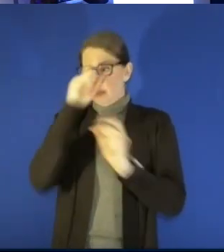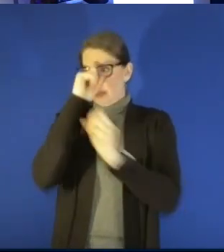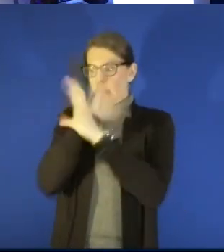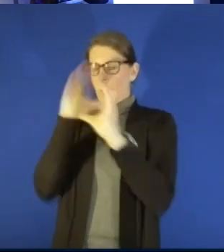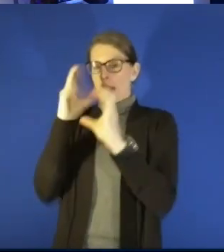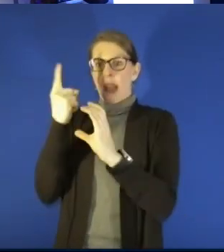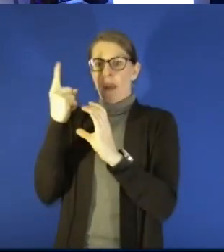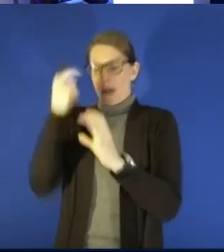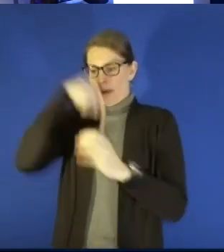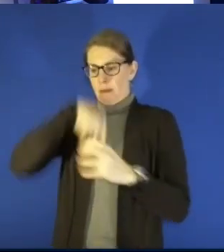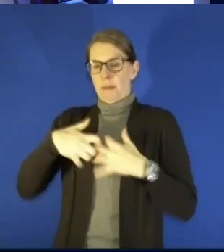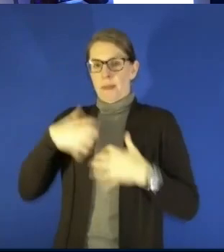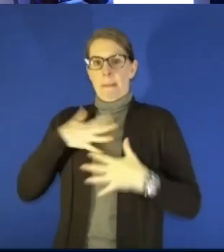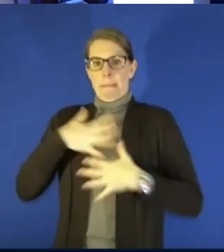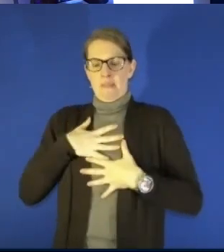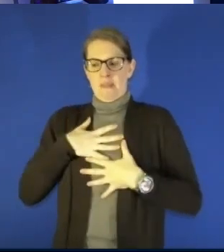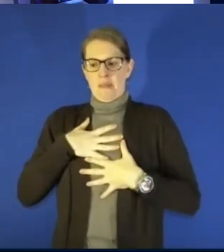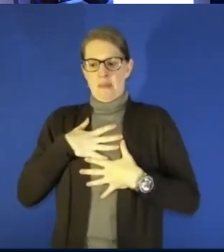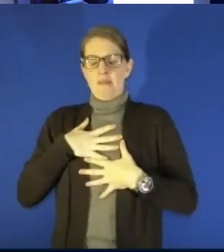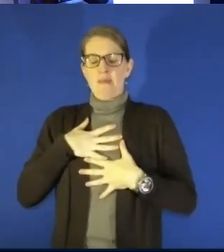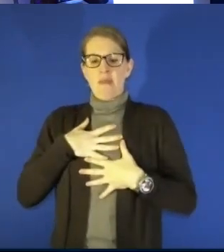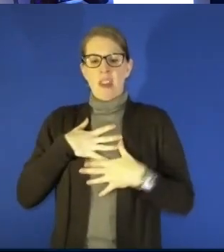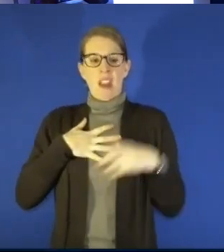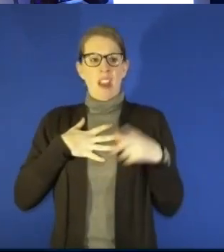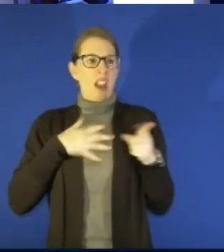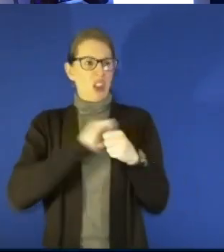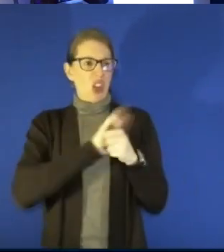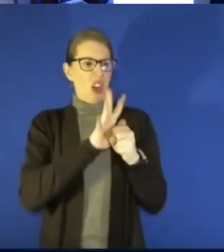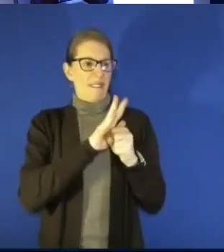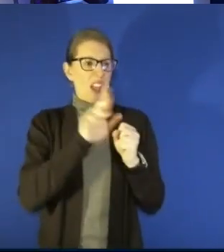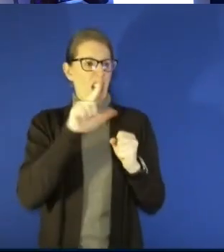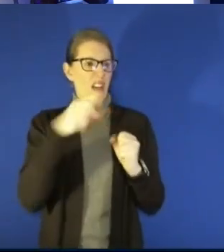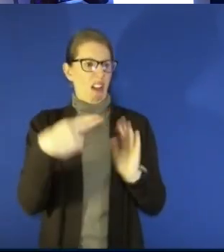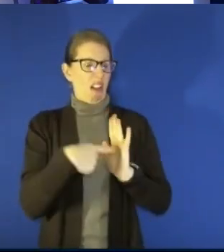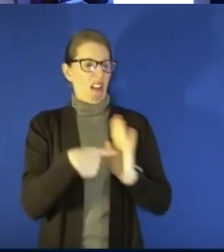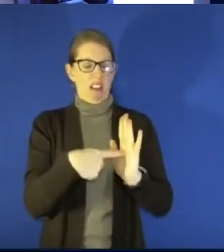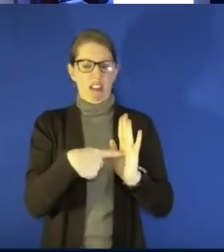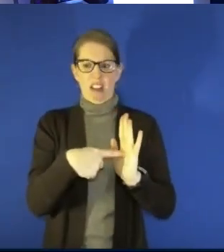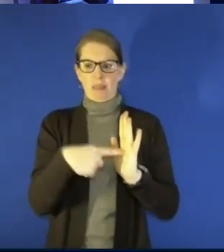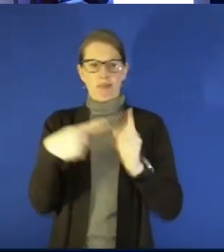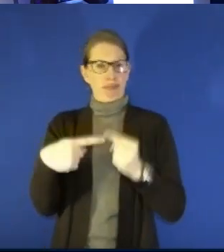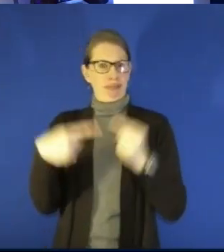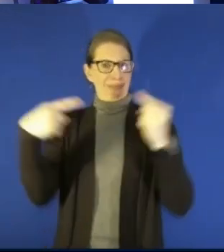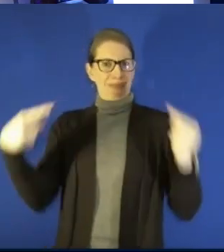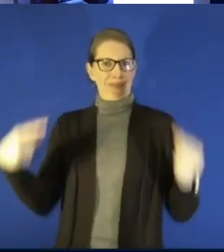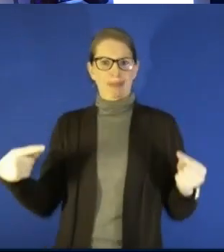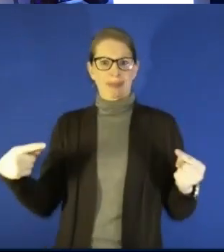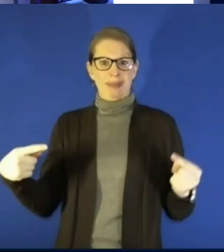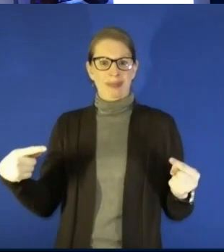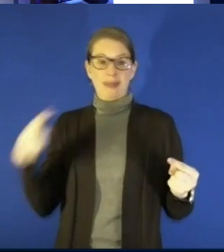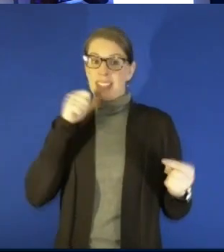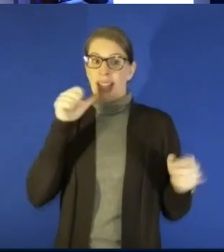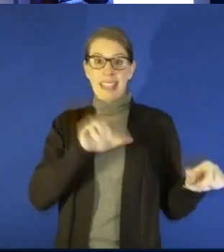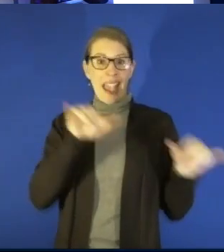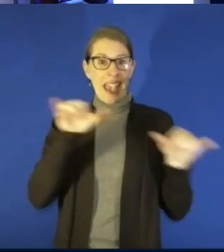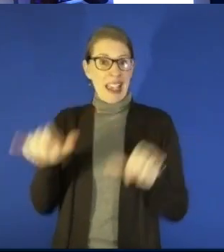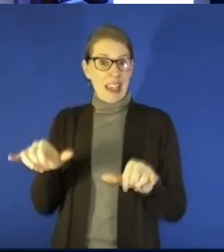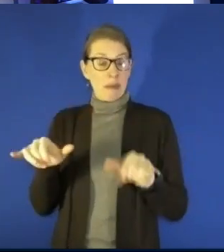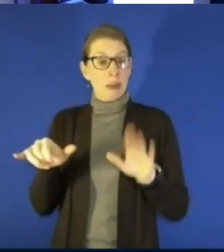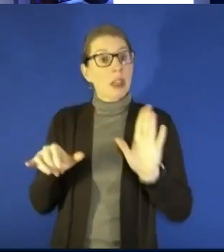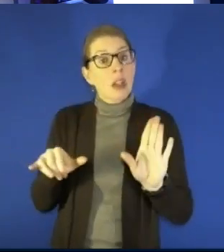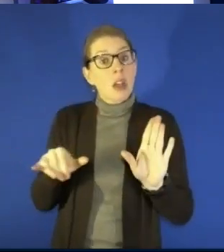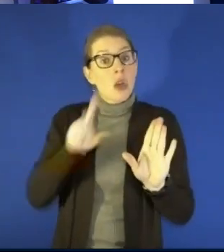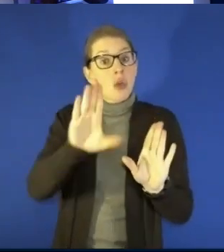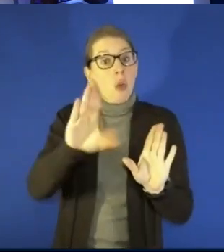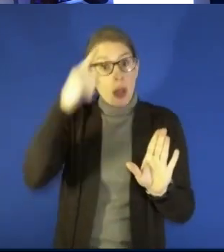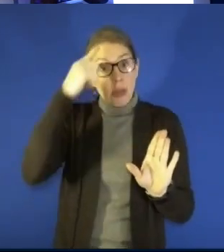versus somebody who gets COVID and is just having these long, miserable, lingering symptoms. What are your thoughts on that? And what's your message